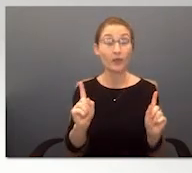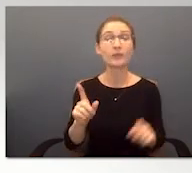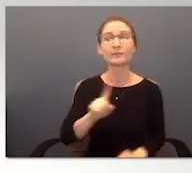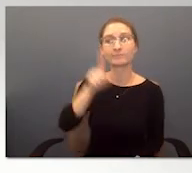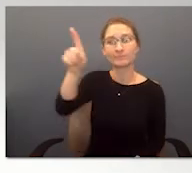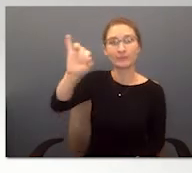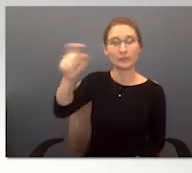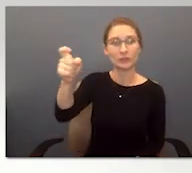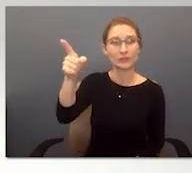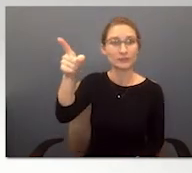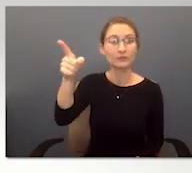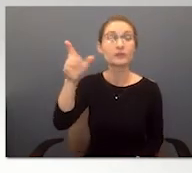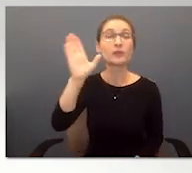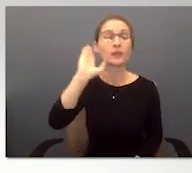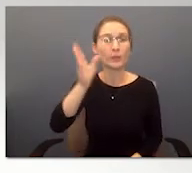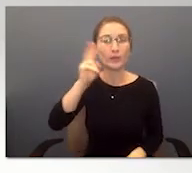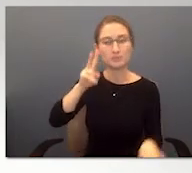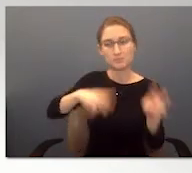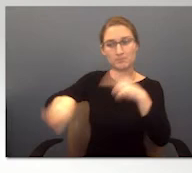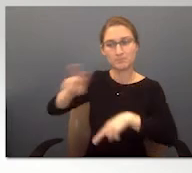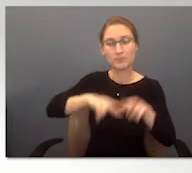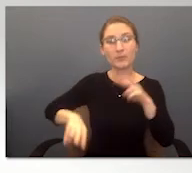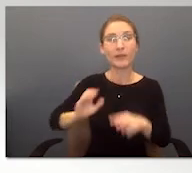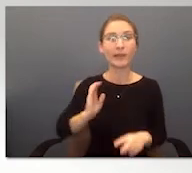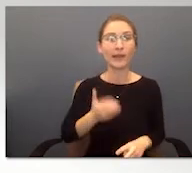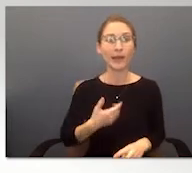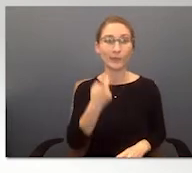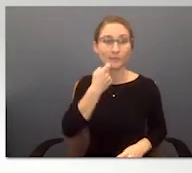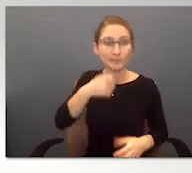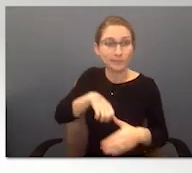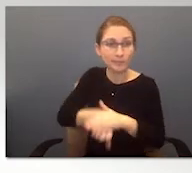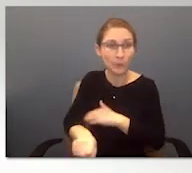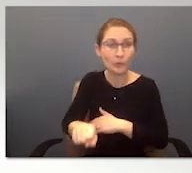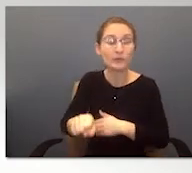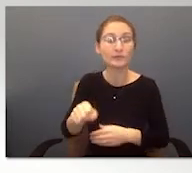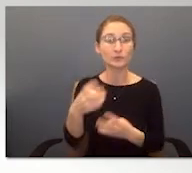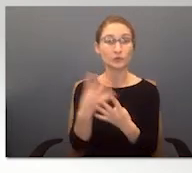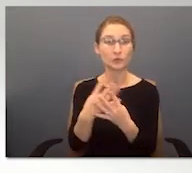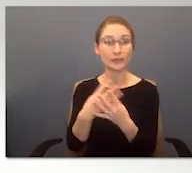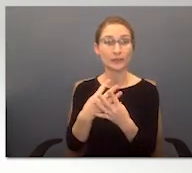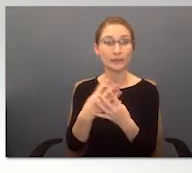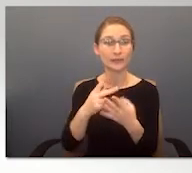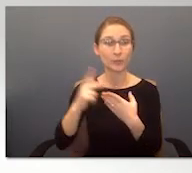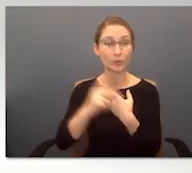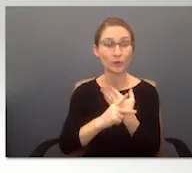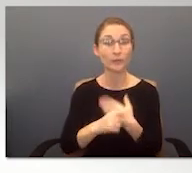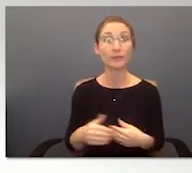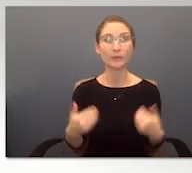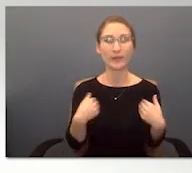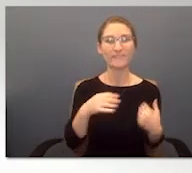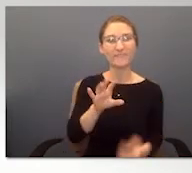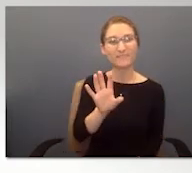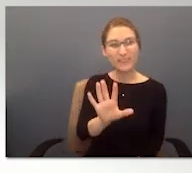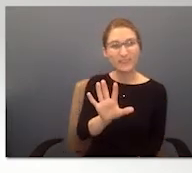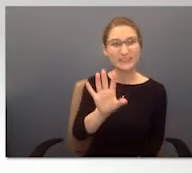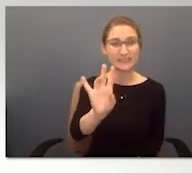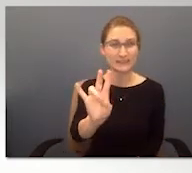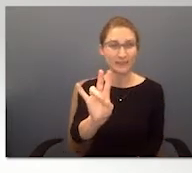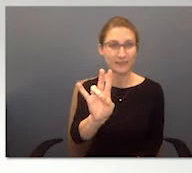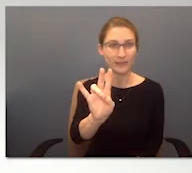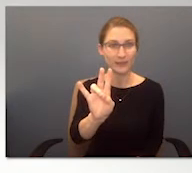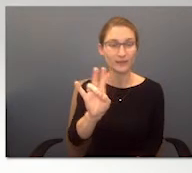health lab that oversees our newborn screening program. I'll talk more about it, but we screen for 57 metabolic,